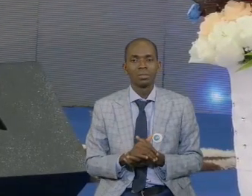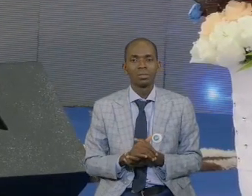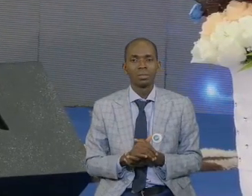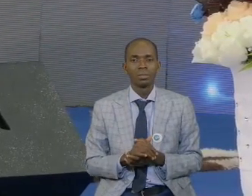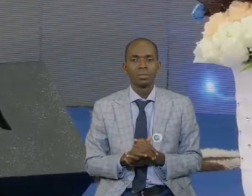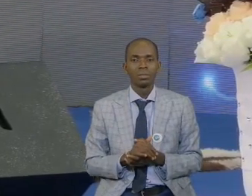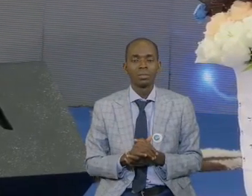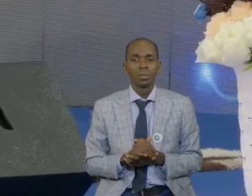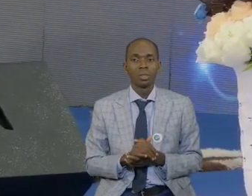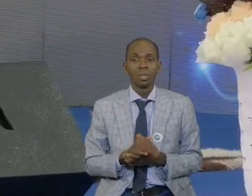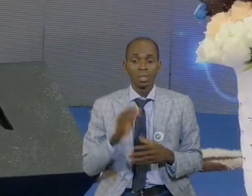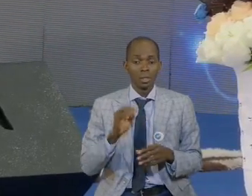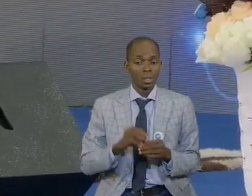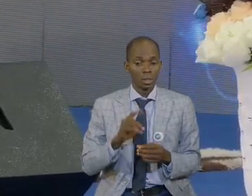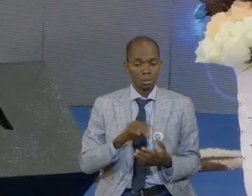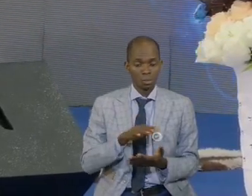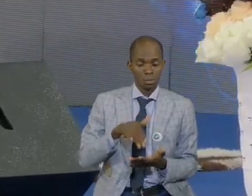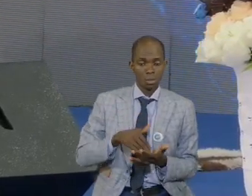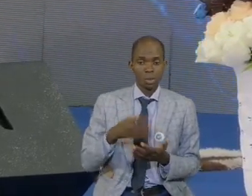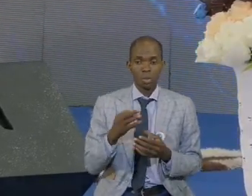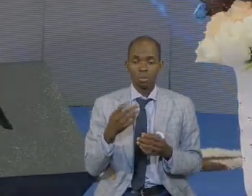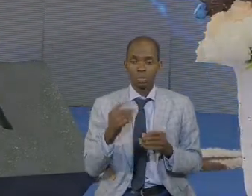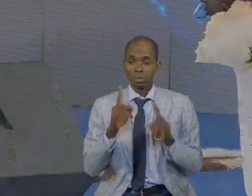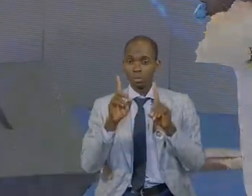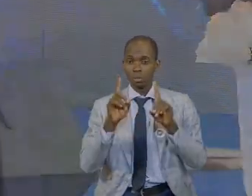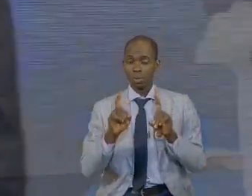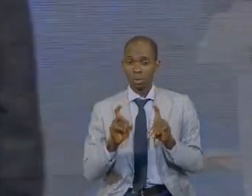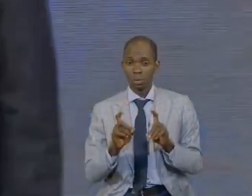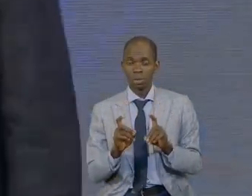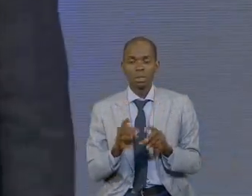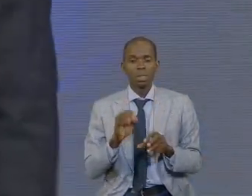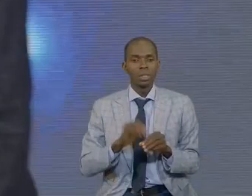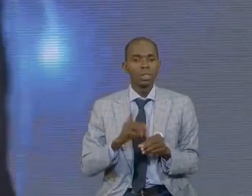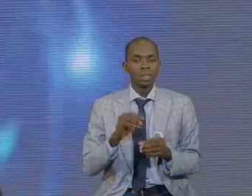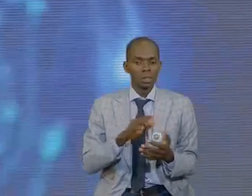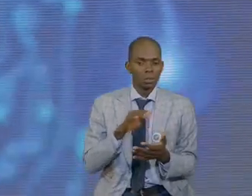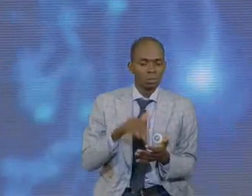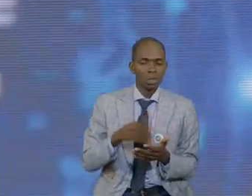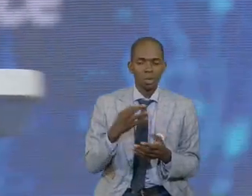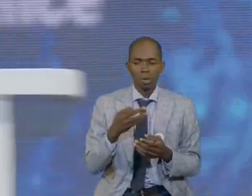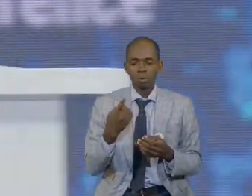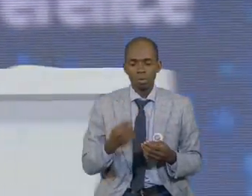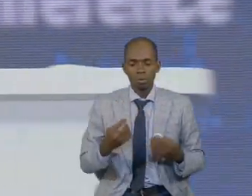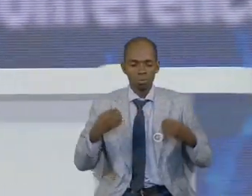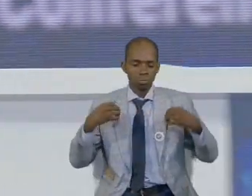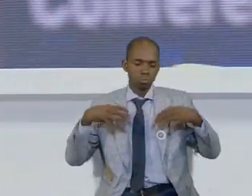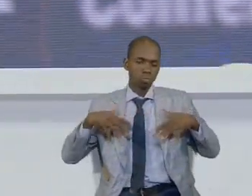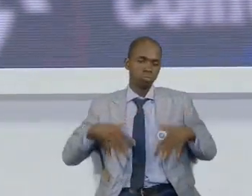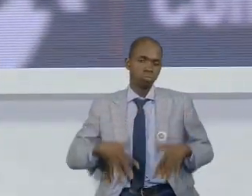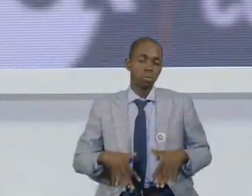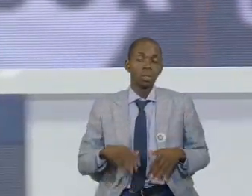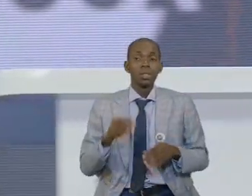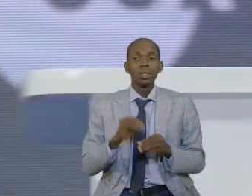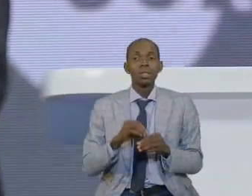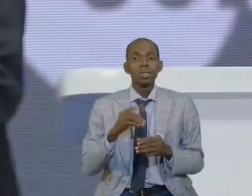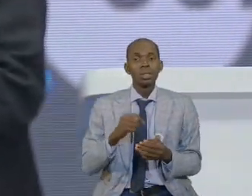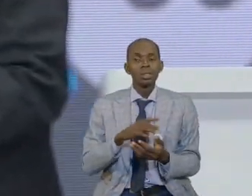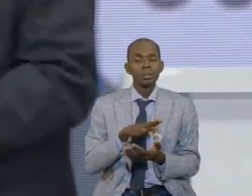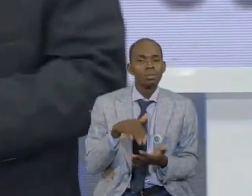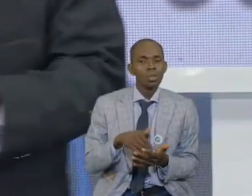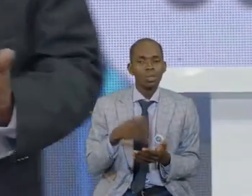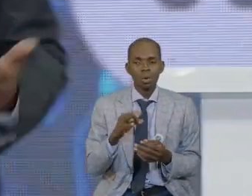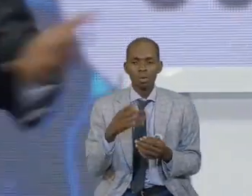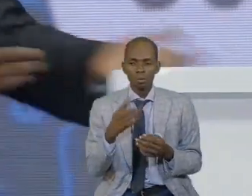In the midst of the trial, in the midst of the discouragement, in the midst of the